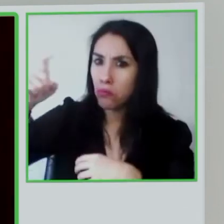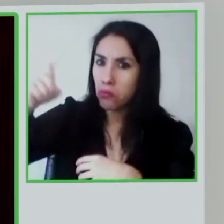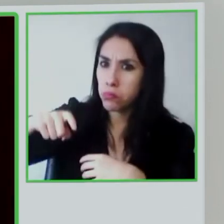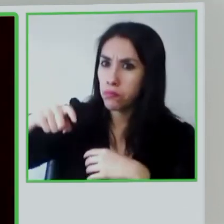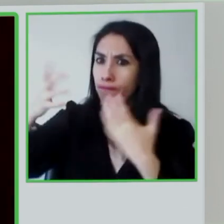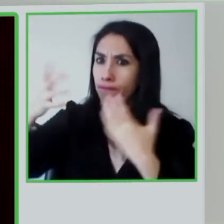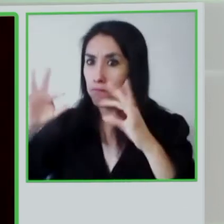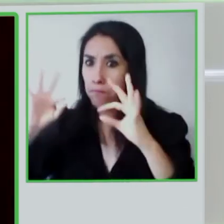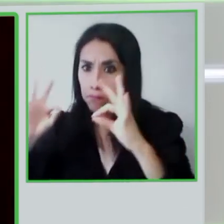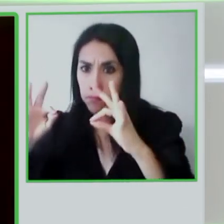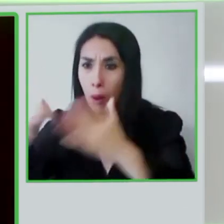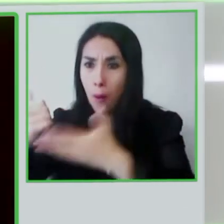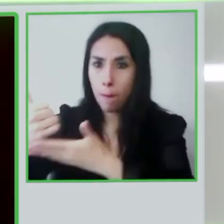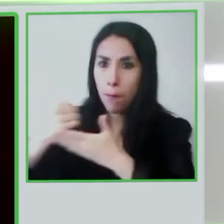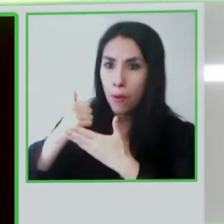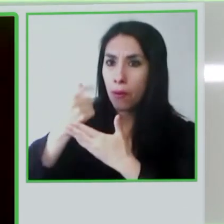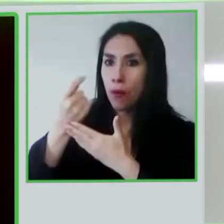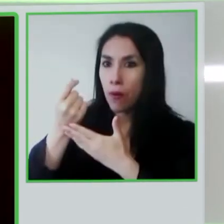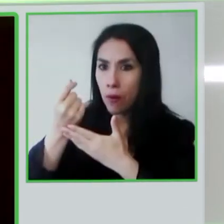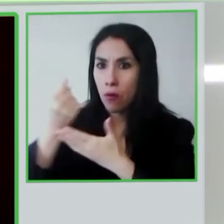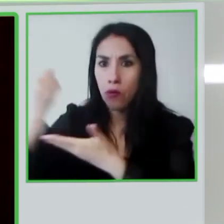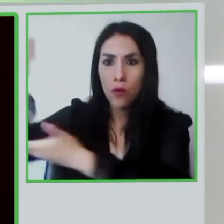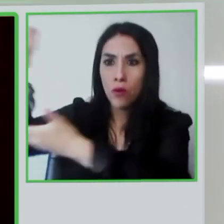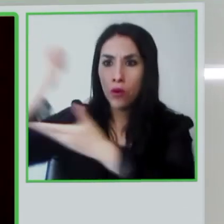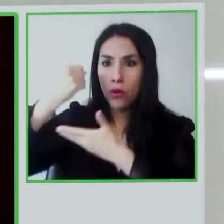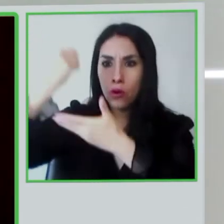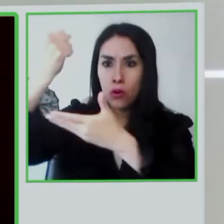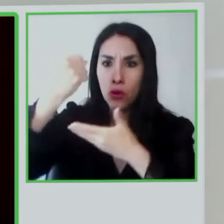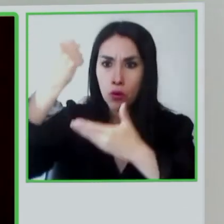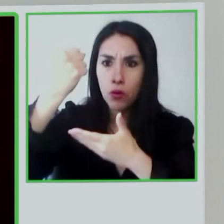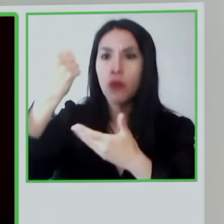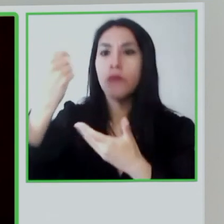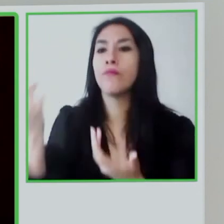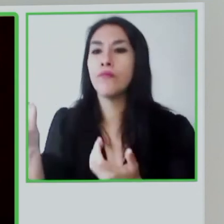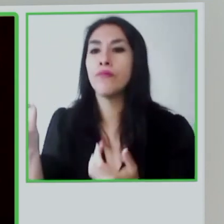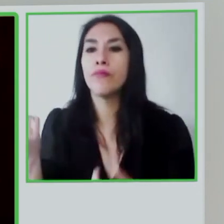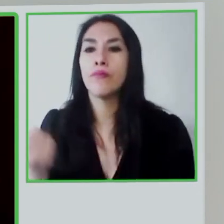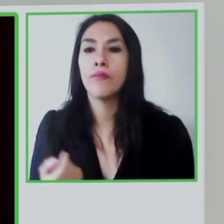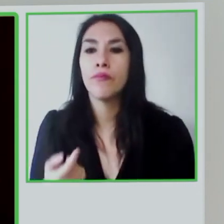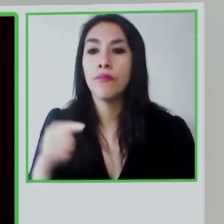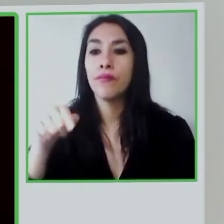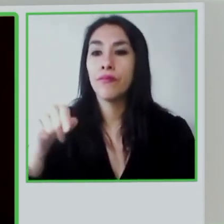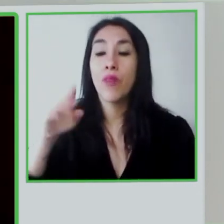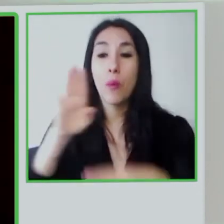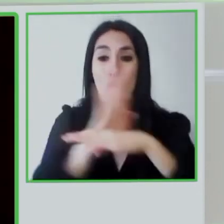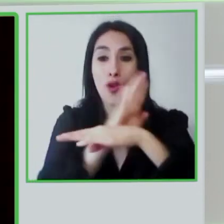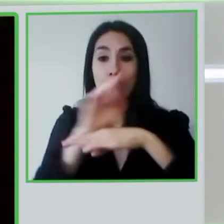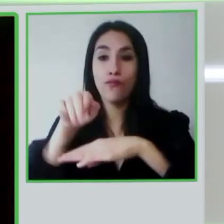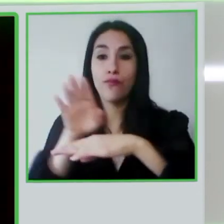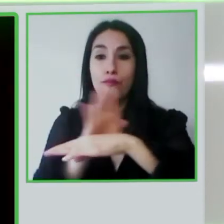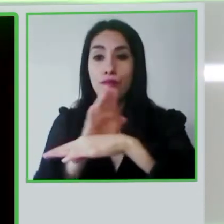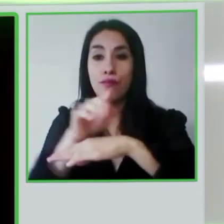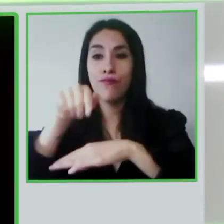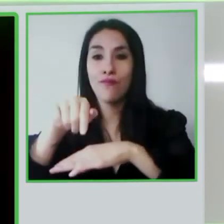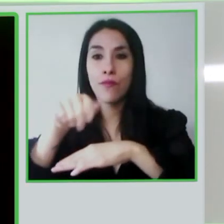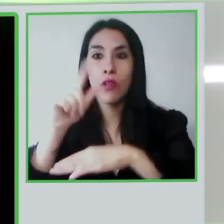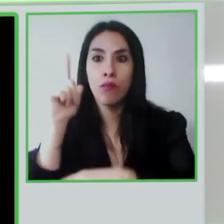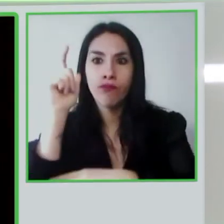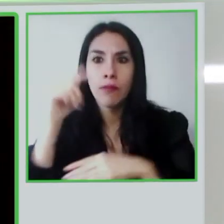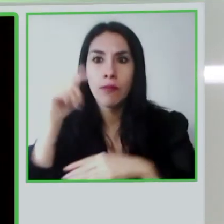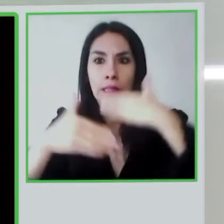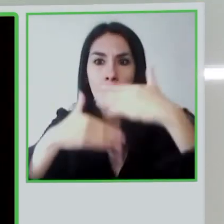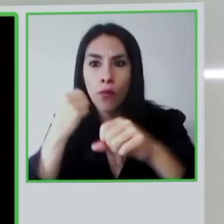development and performance and disability, knowing that these companies are clearly not waking up today and decided